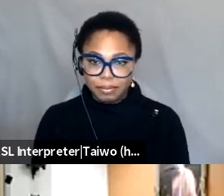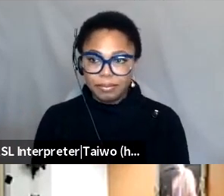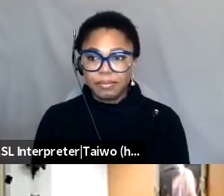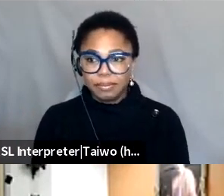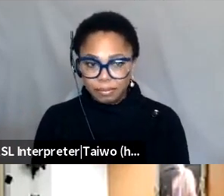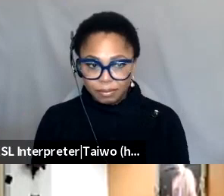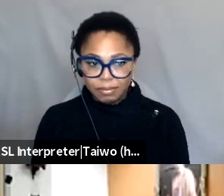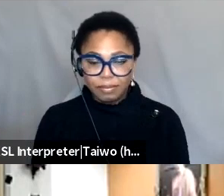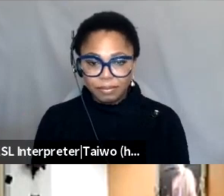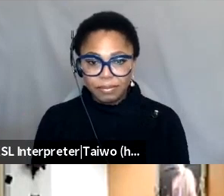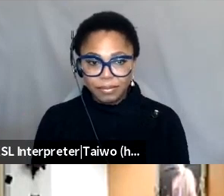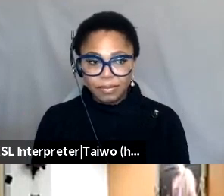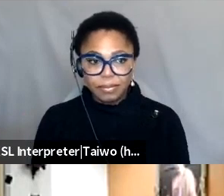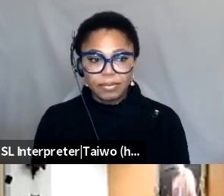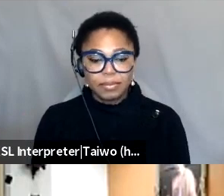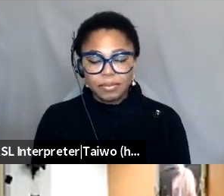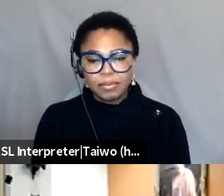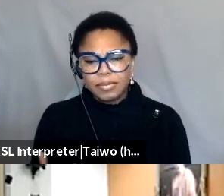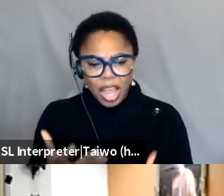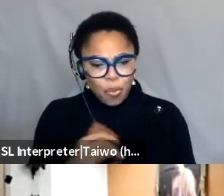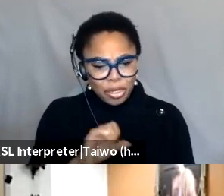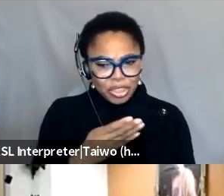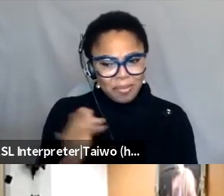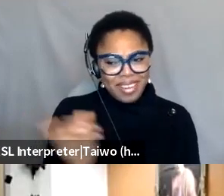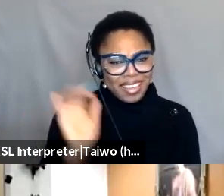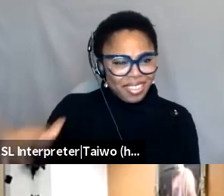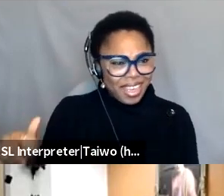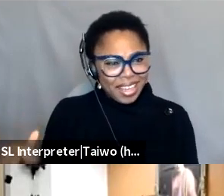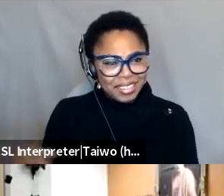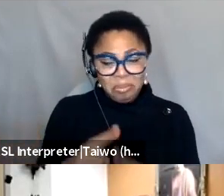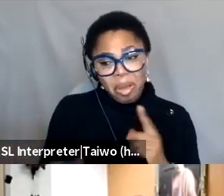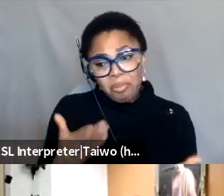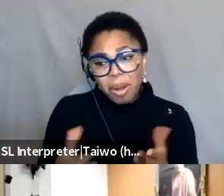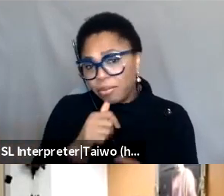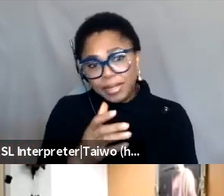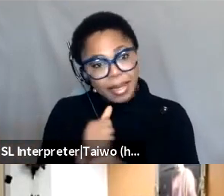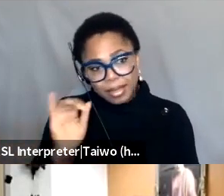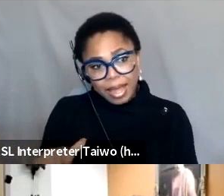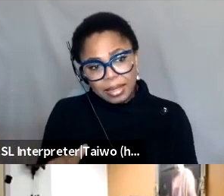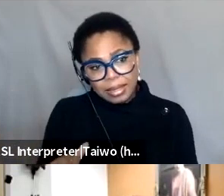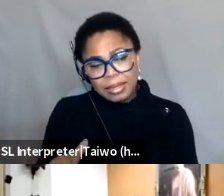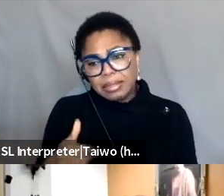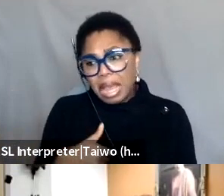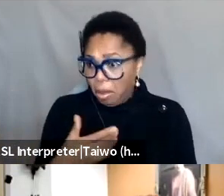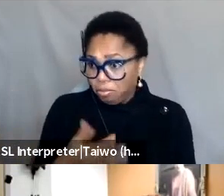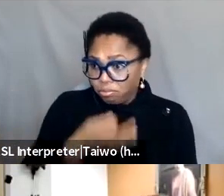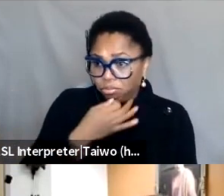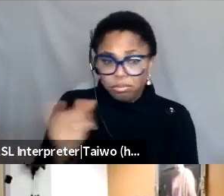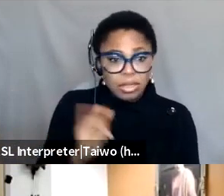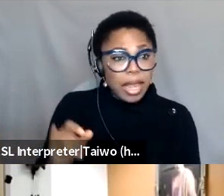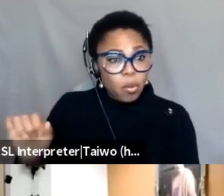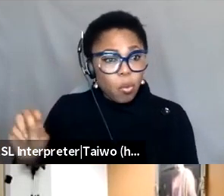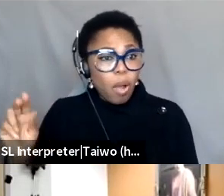Okay. I want a job like that, but probably won't get one. I mean, I'm just as good of a scientist as he